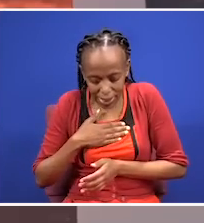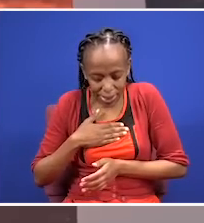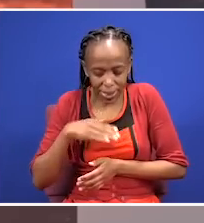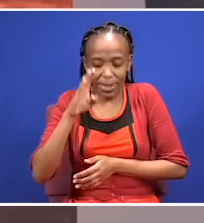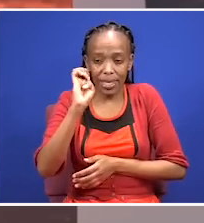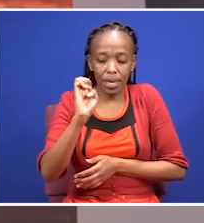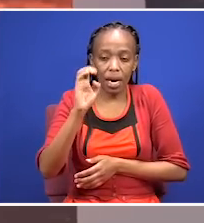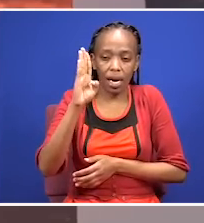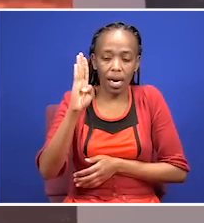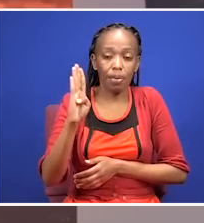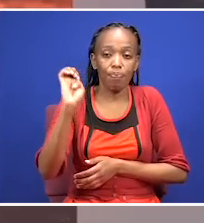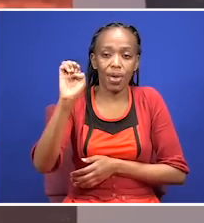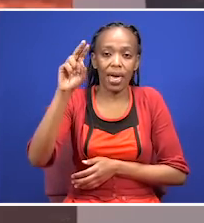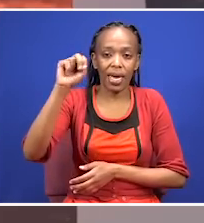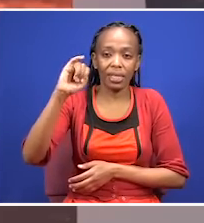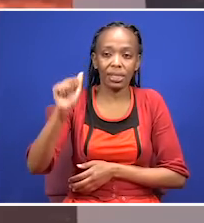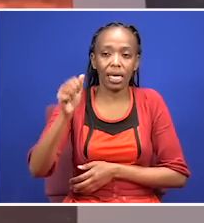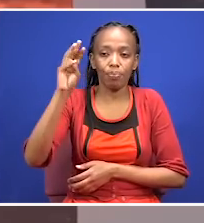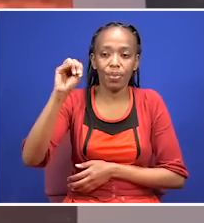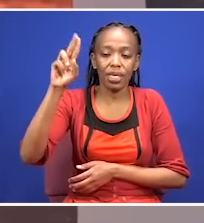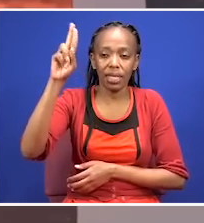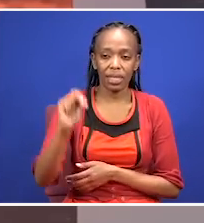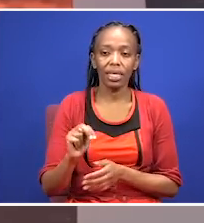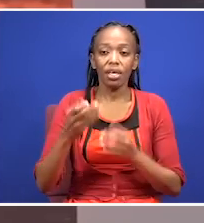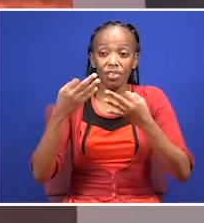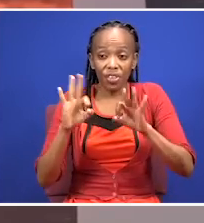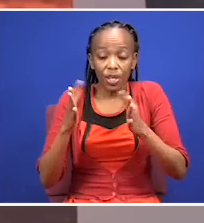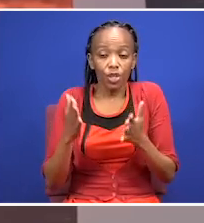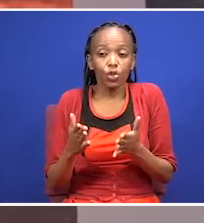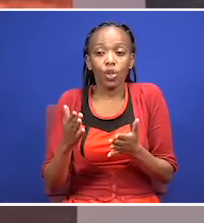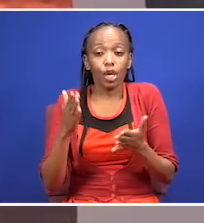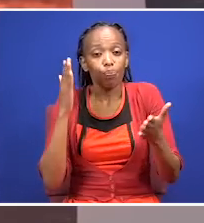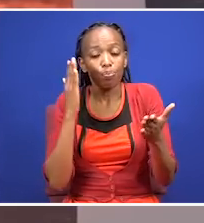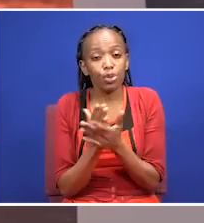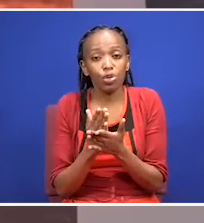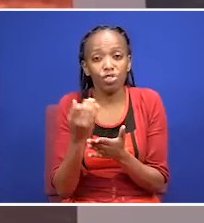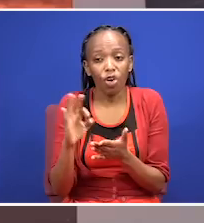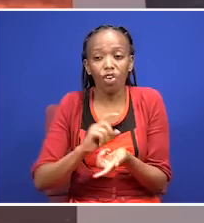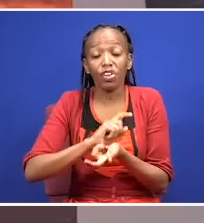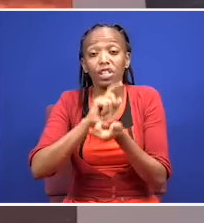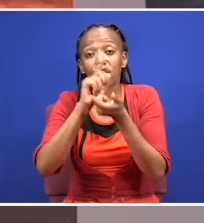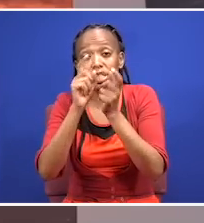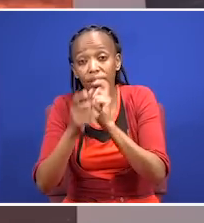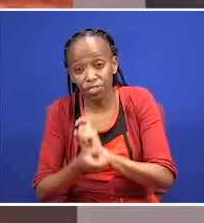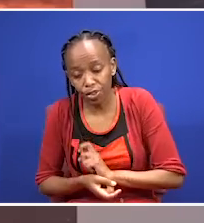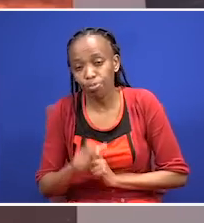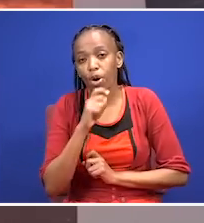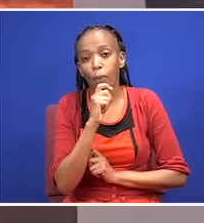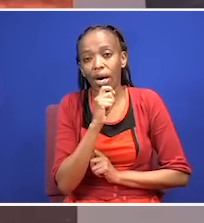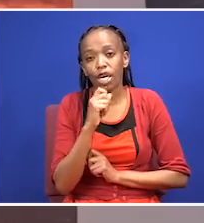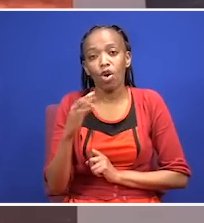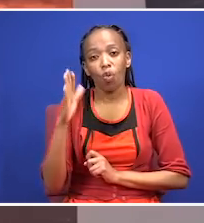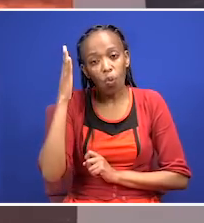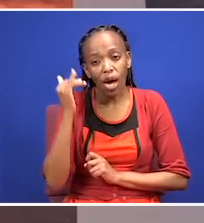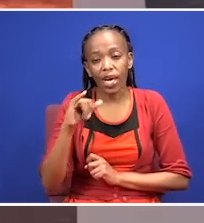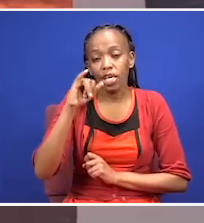genesis 44 30-34 this was a proof of a transformed man for